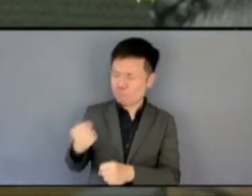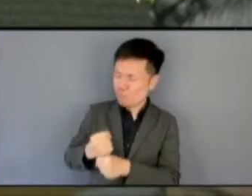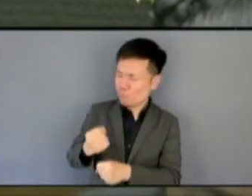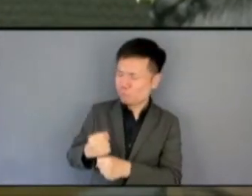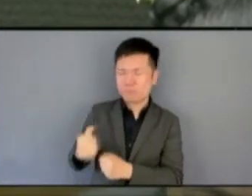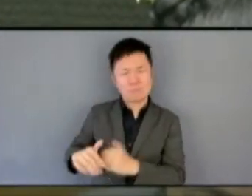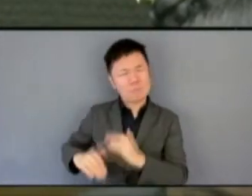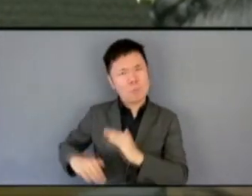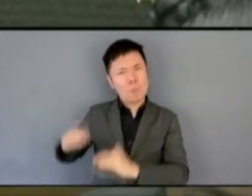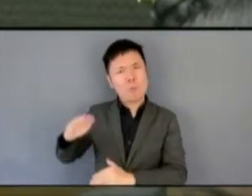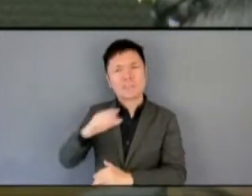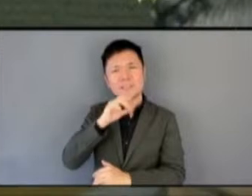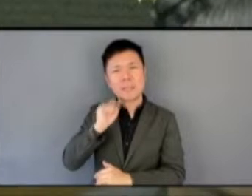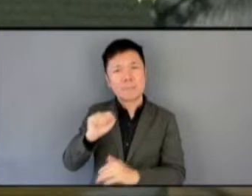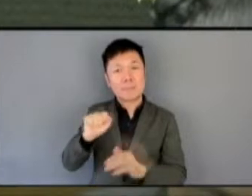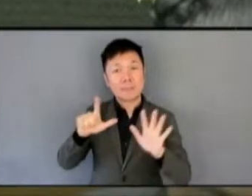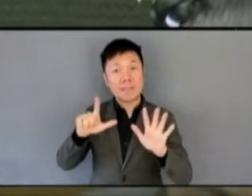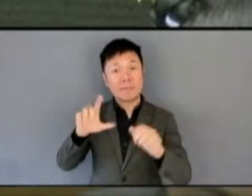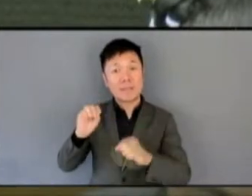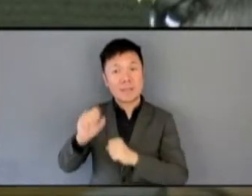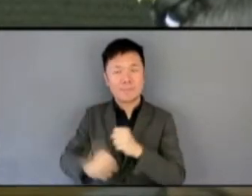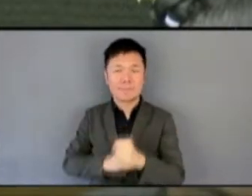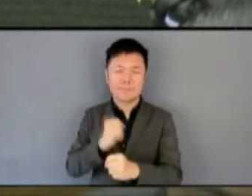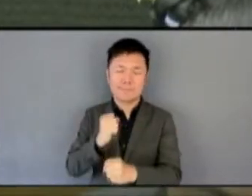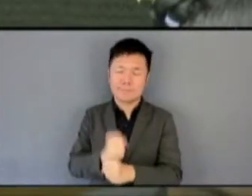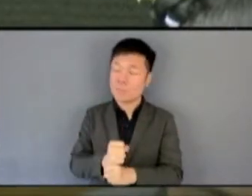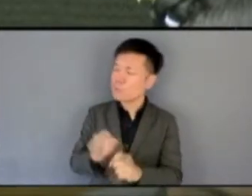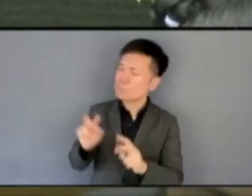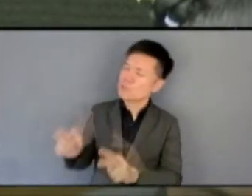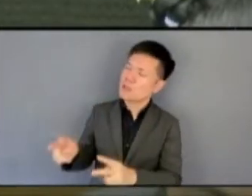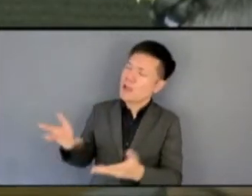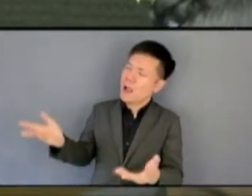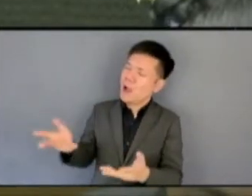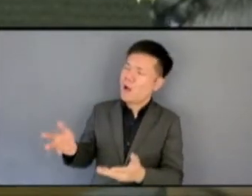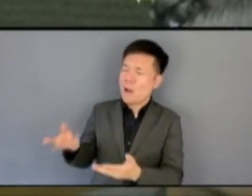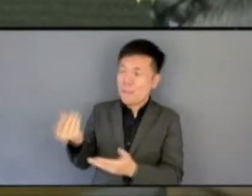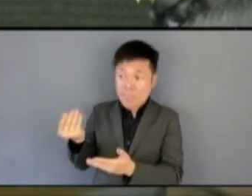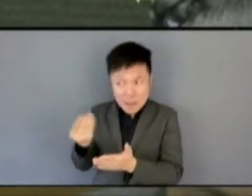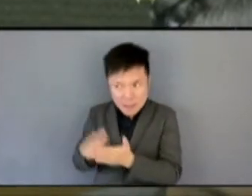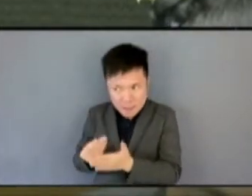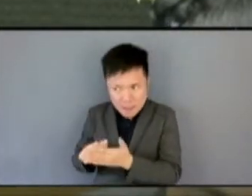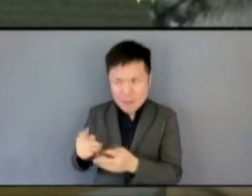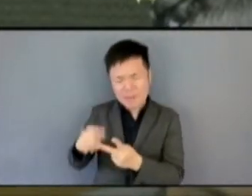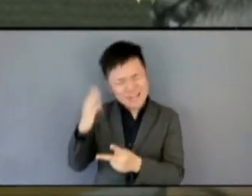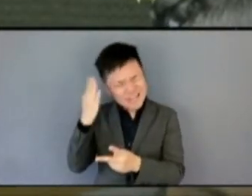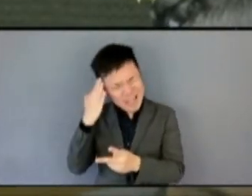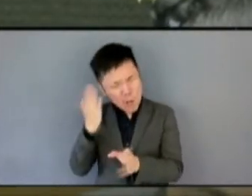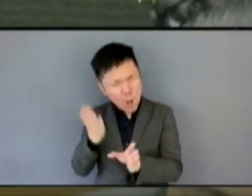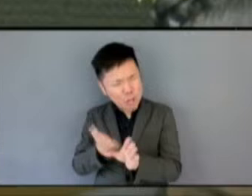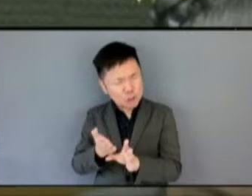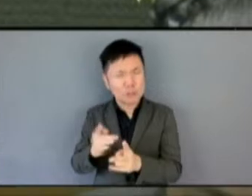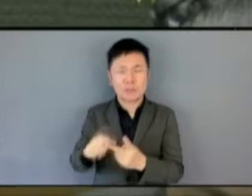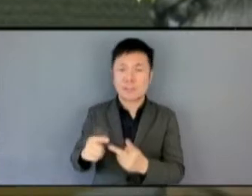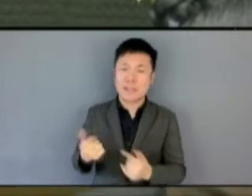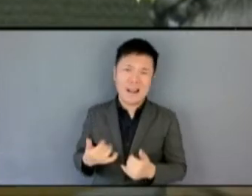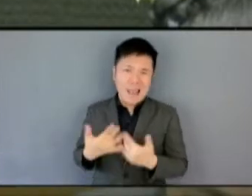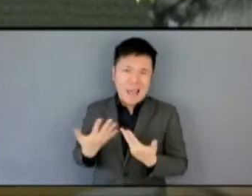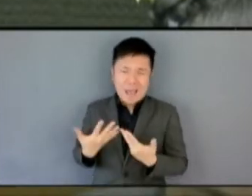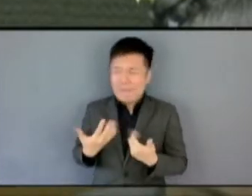by examining influential factors such as socioeconomic conditions, psychology, lifestyle,